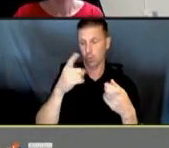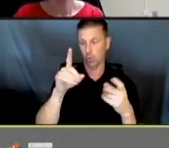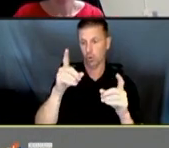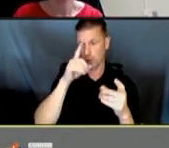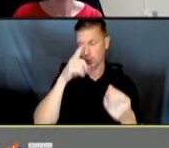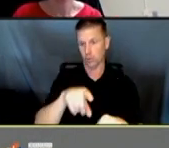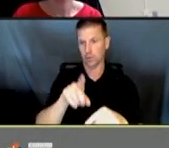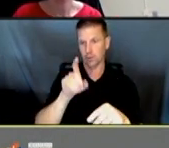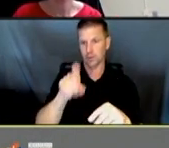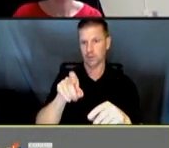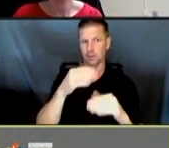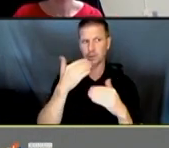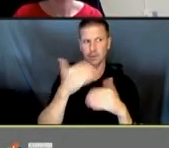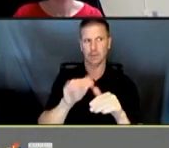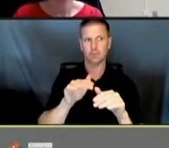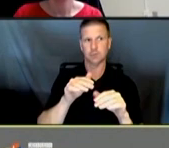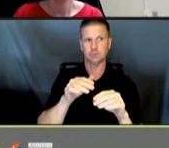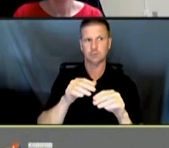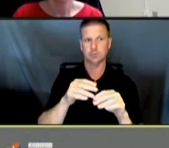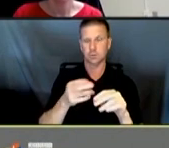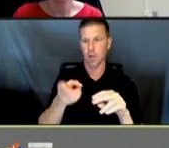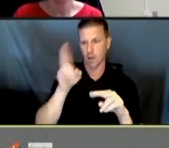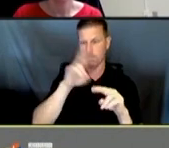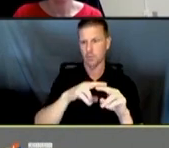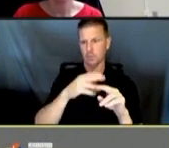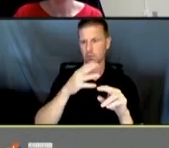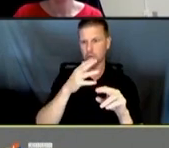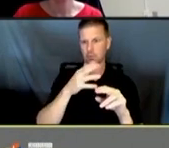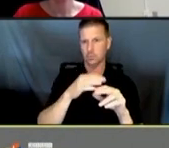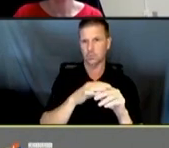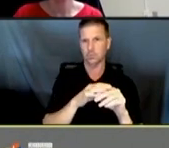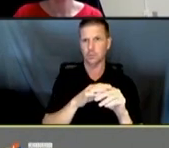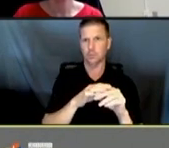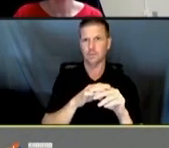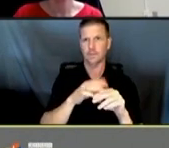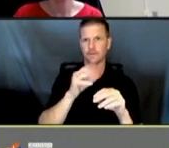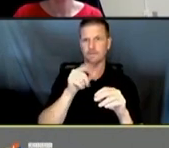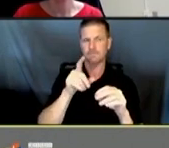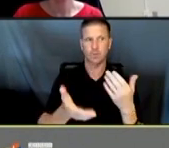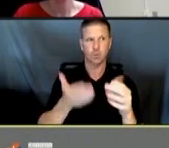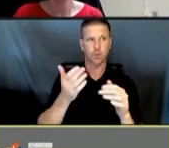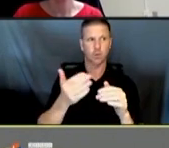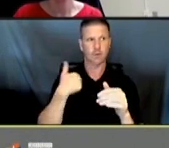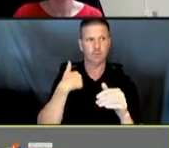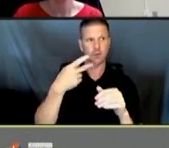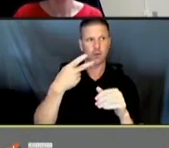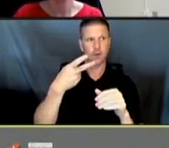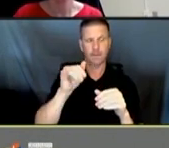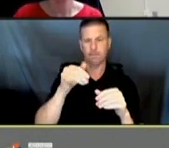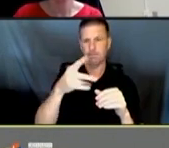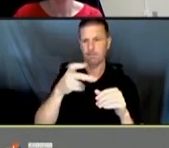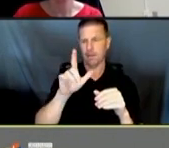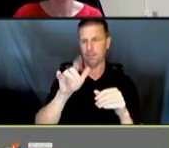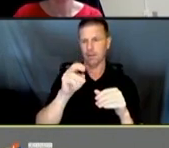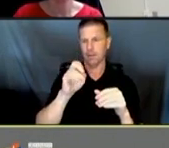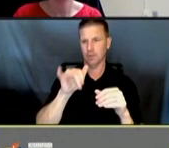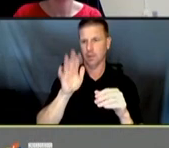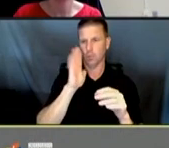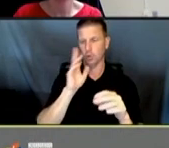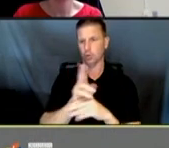to get the limits up because projects are stalled right now. And you probably have a pipeline that's going to,